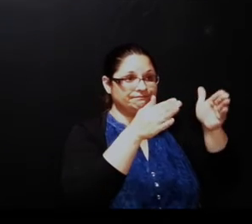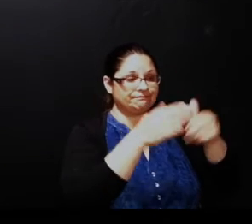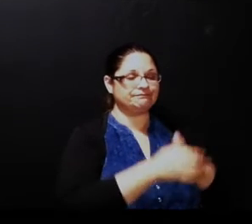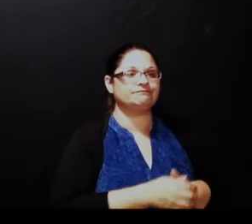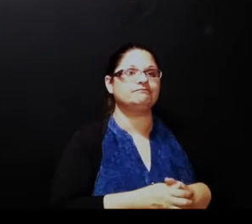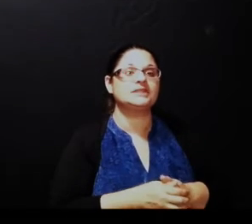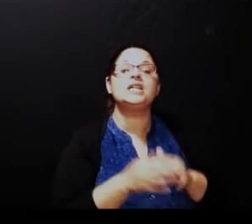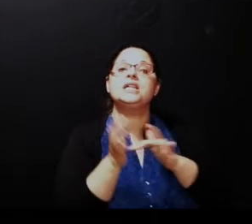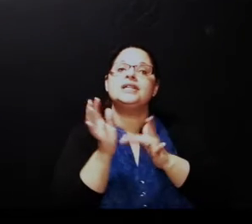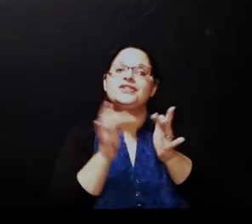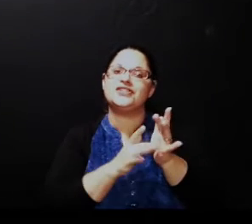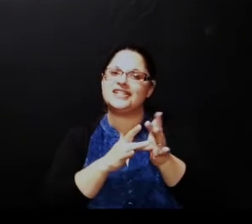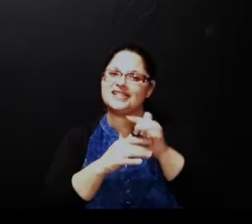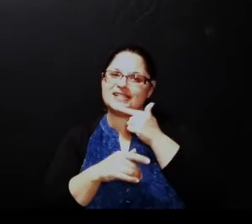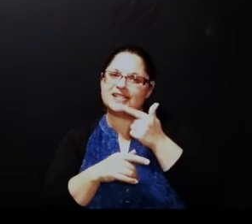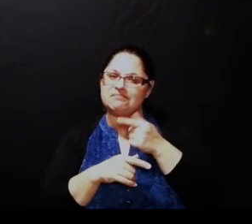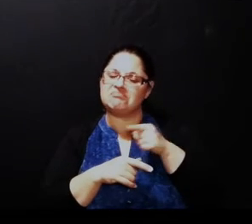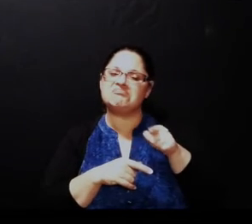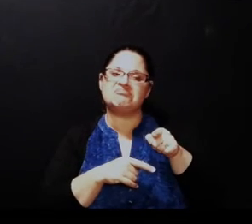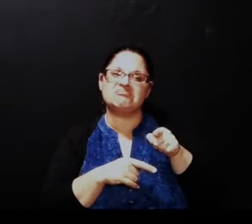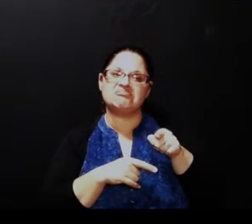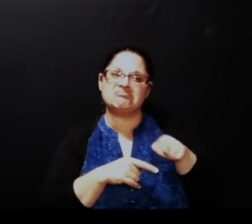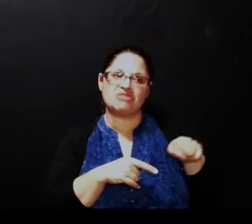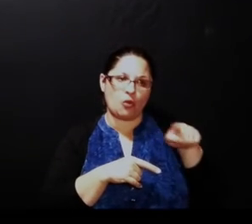And Jesus says, you enjoy that life for now.